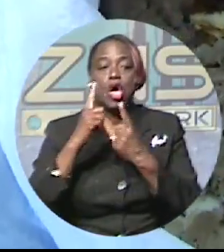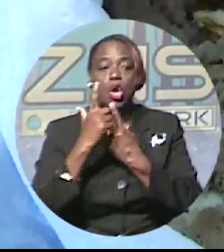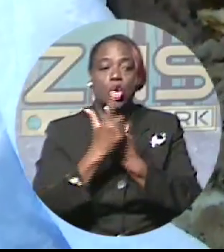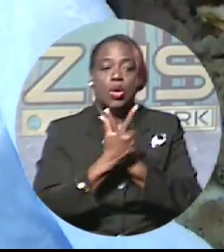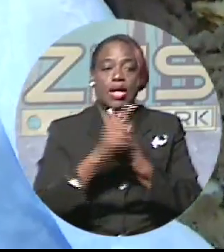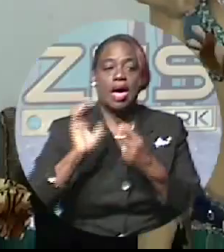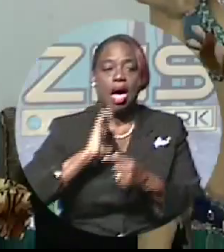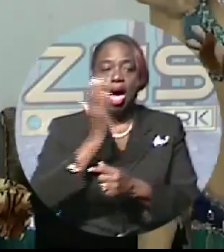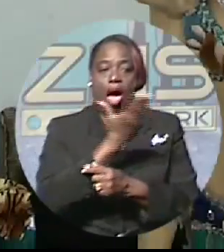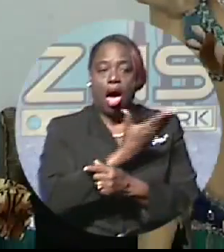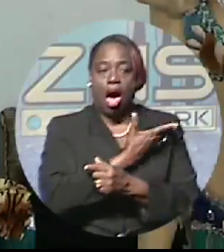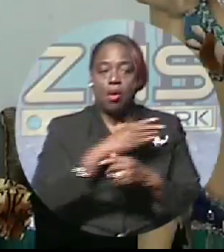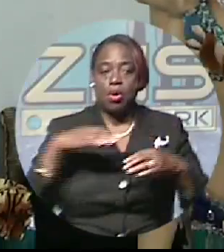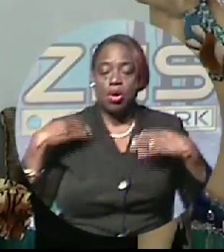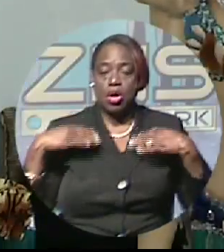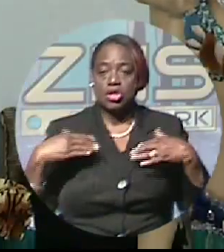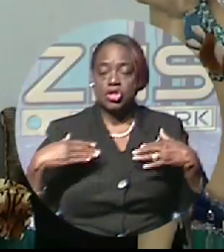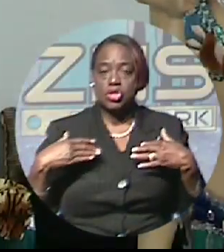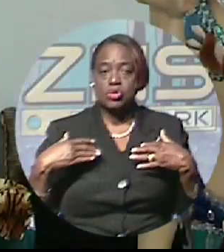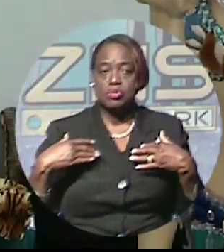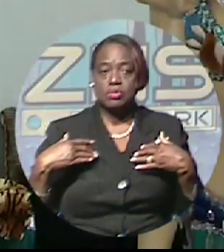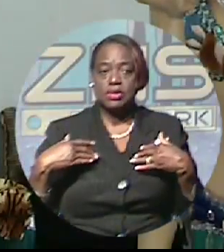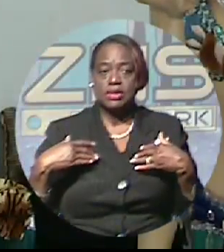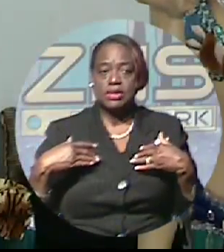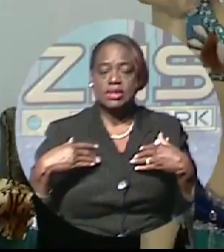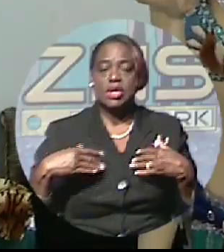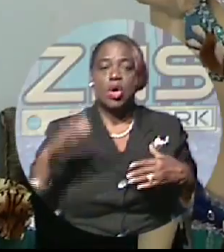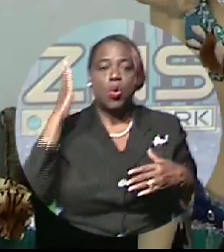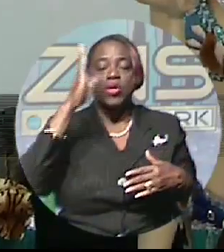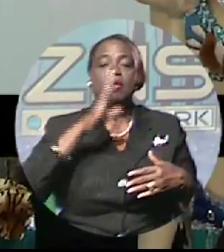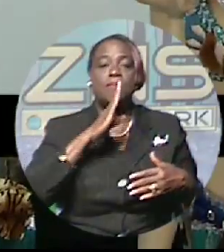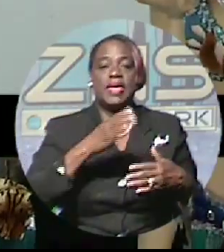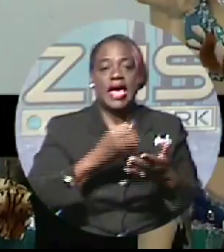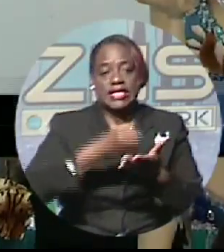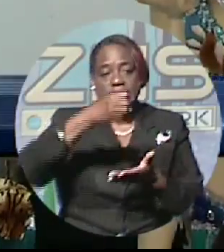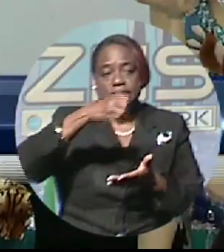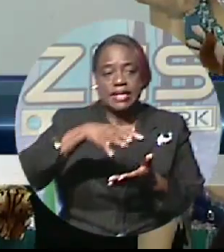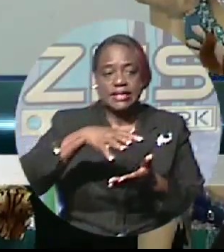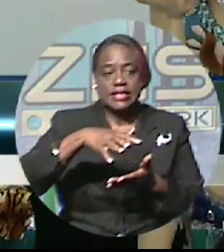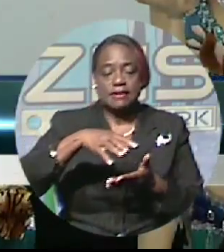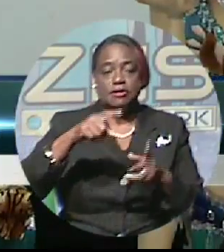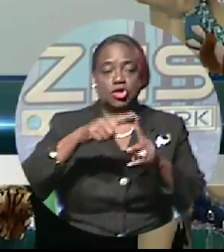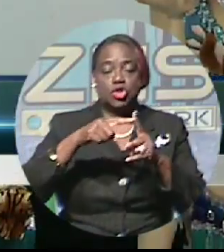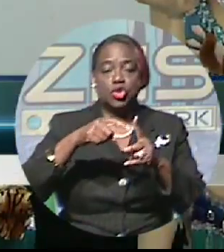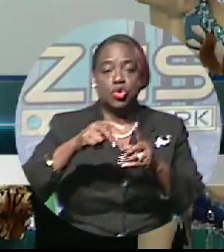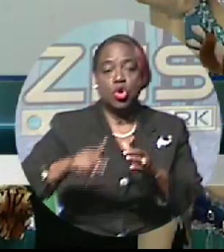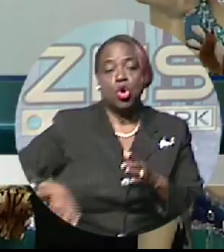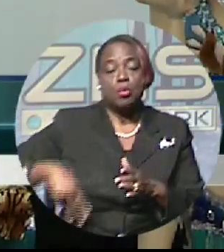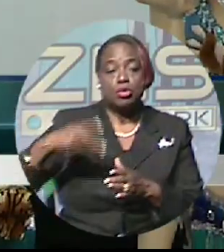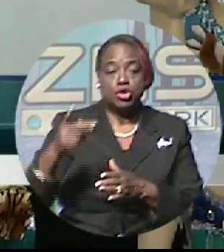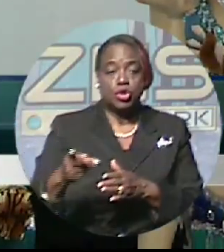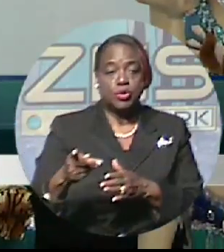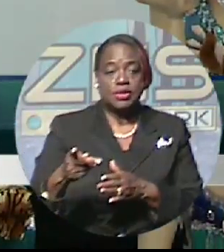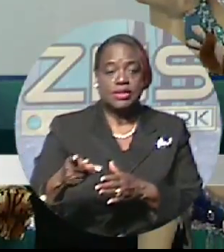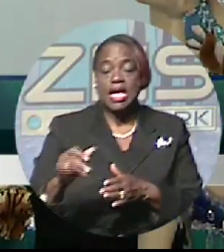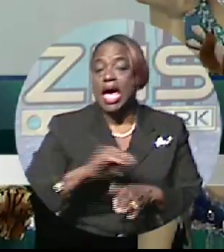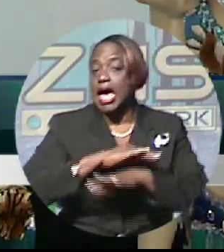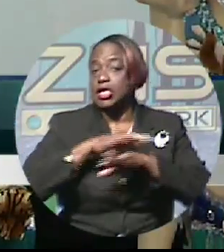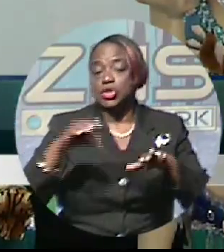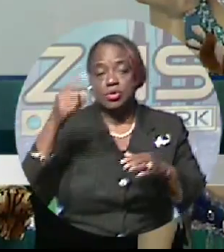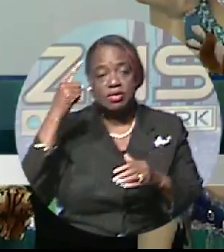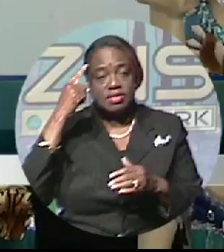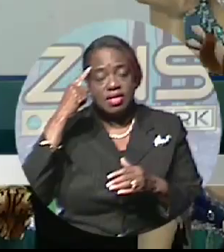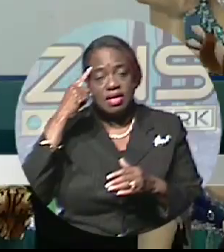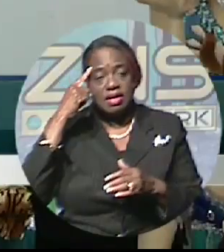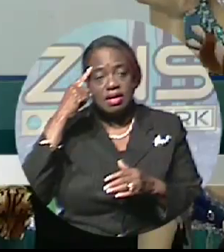costumes is gonna be costly to produce. I don't think we will be able to make